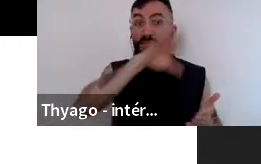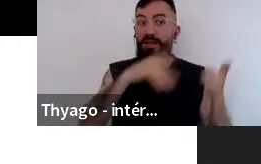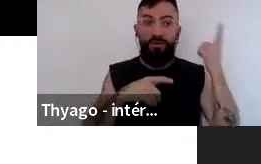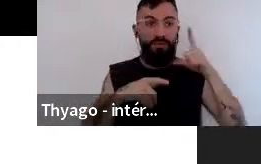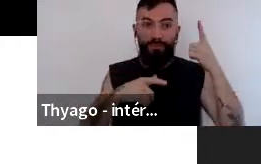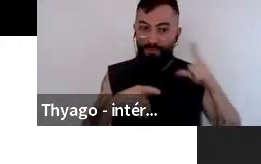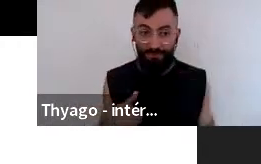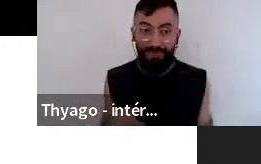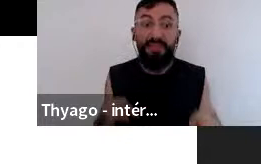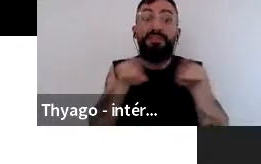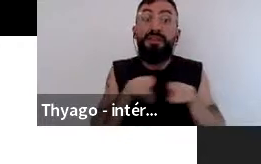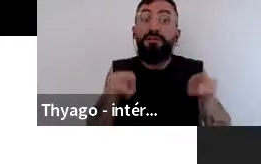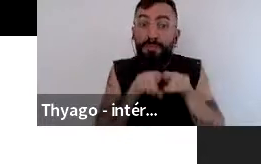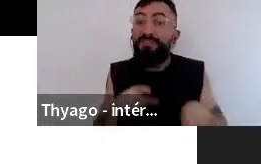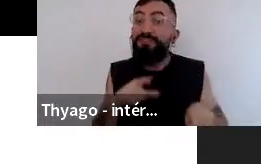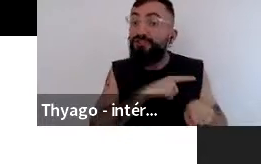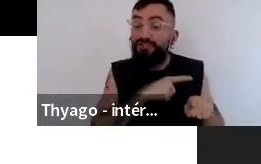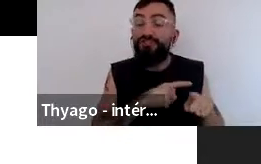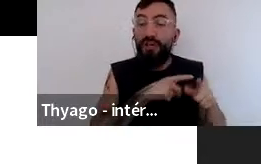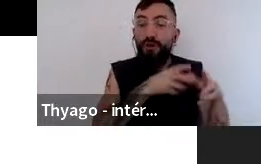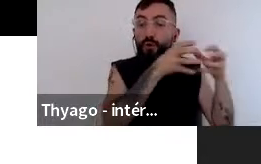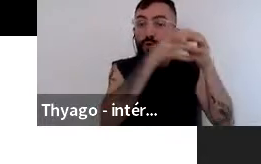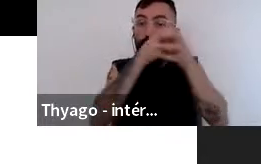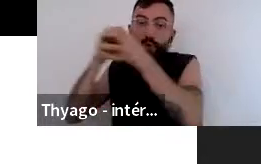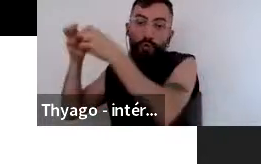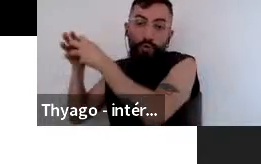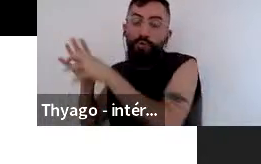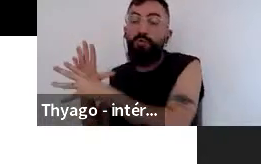15 different lexical formation patterns.